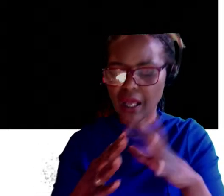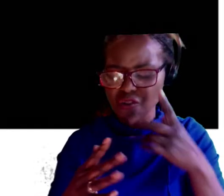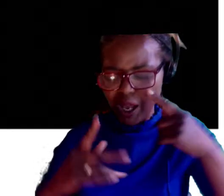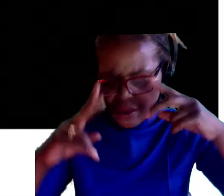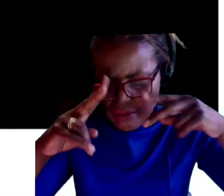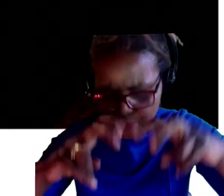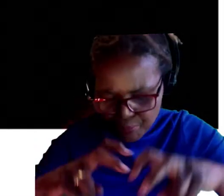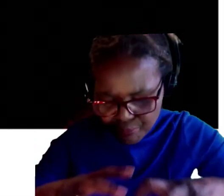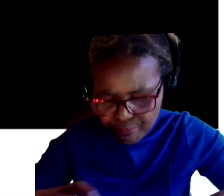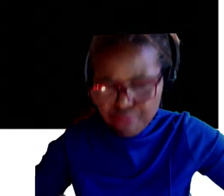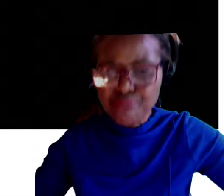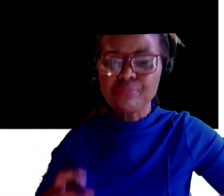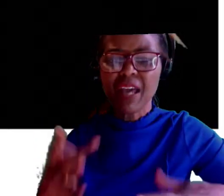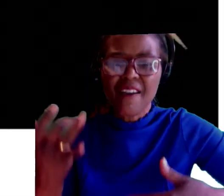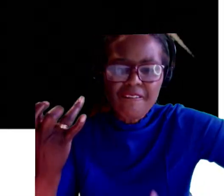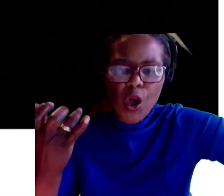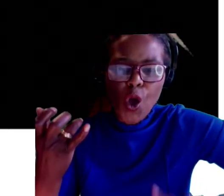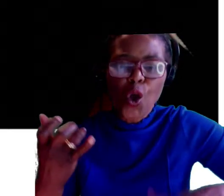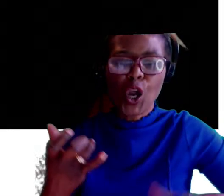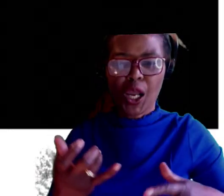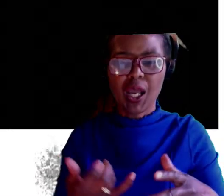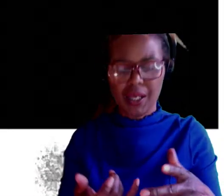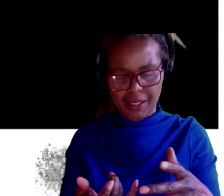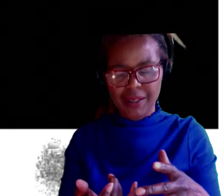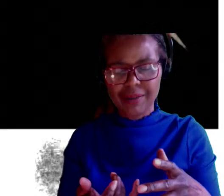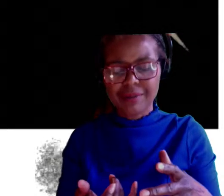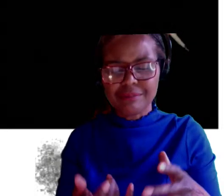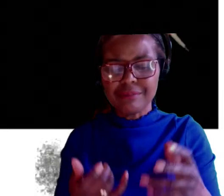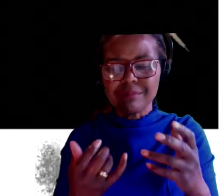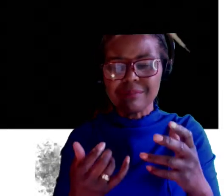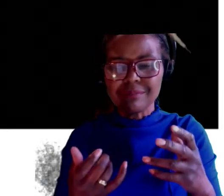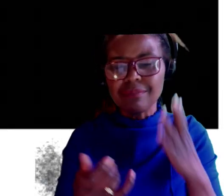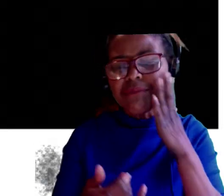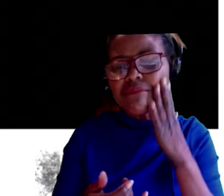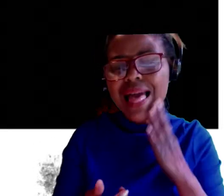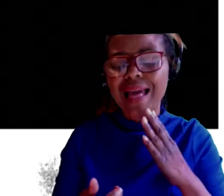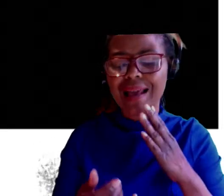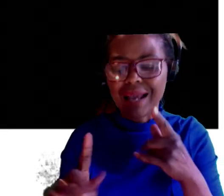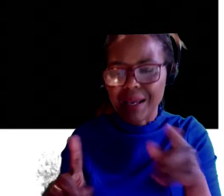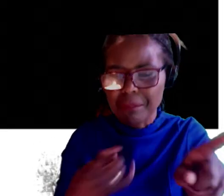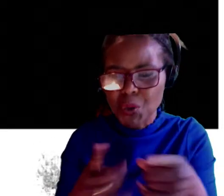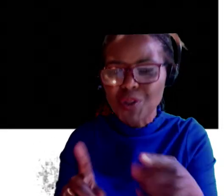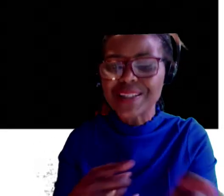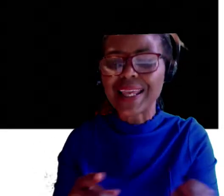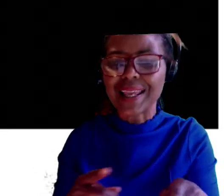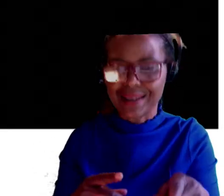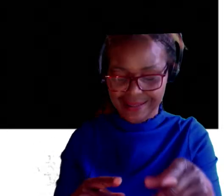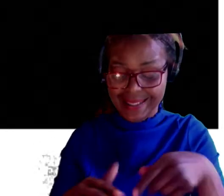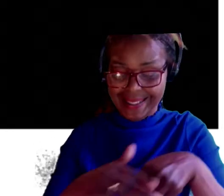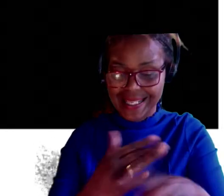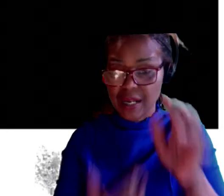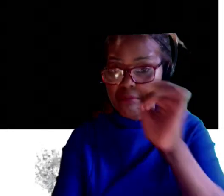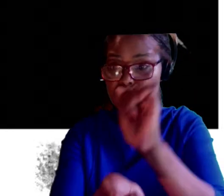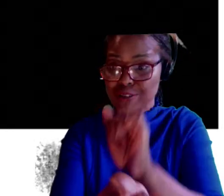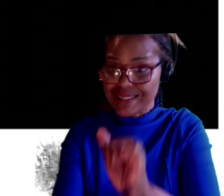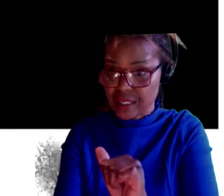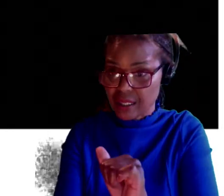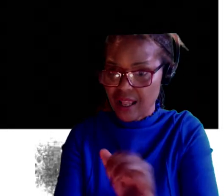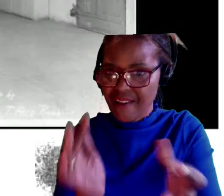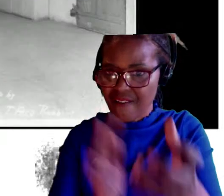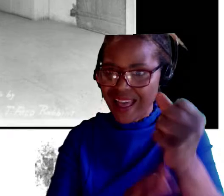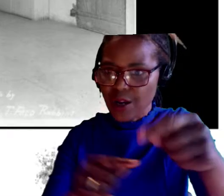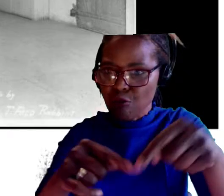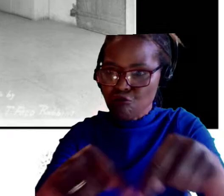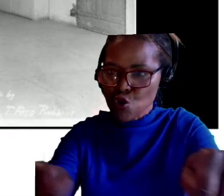one prison, they discover that the only suitably soundproof room to make their recordings in is the room